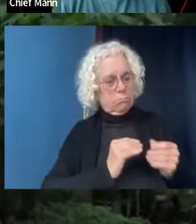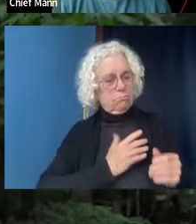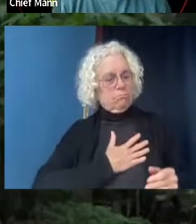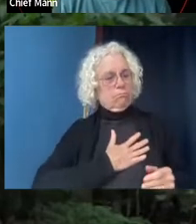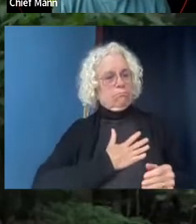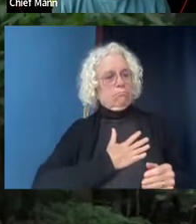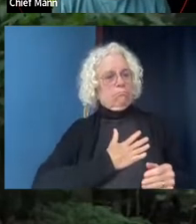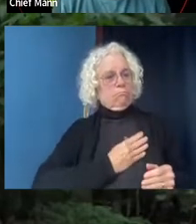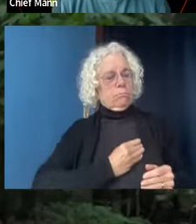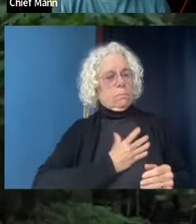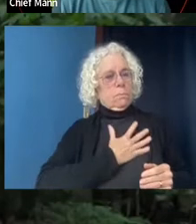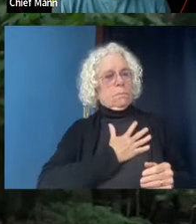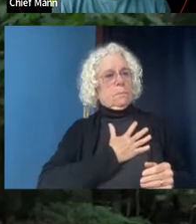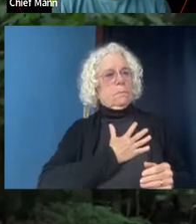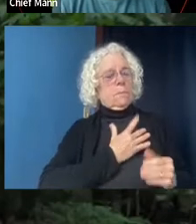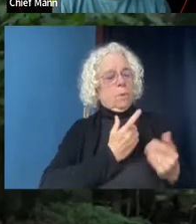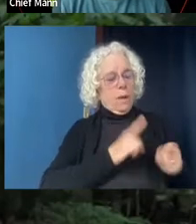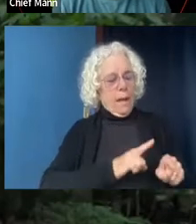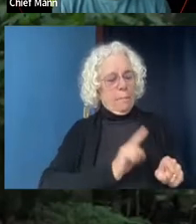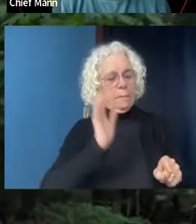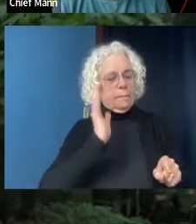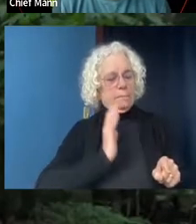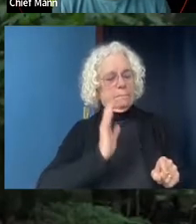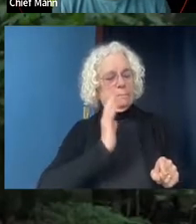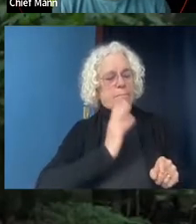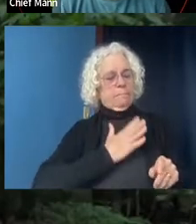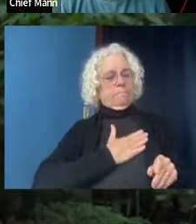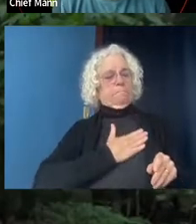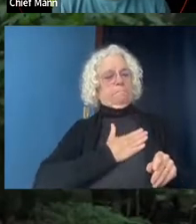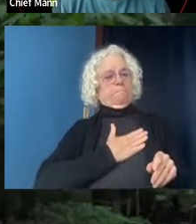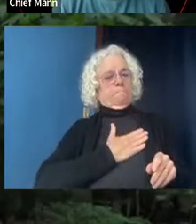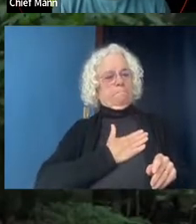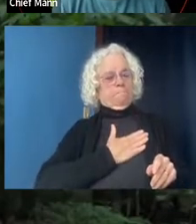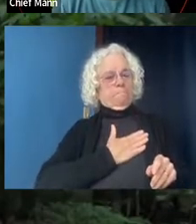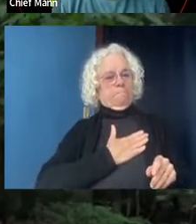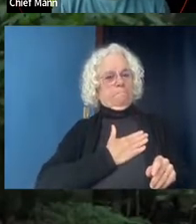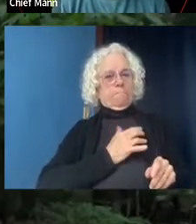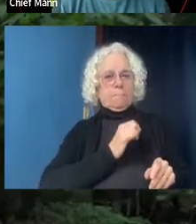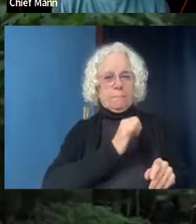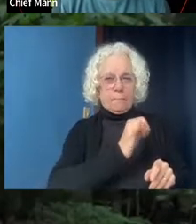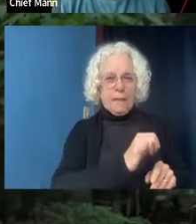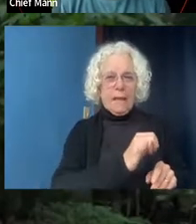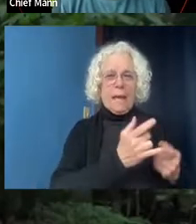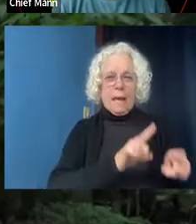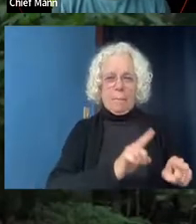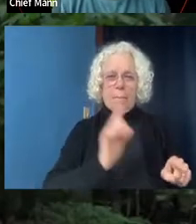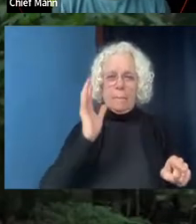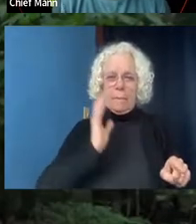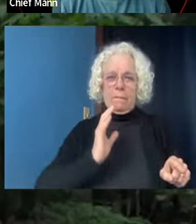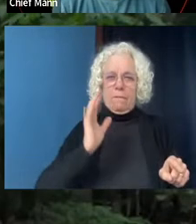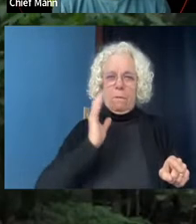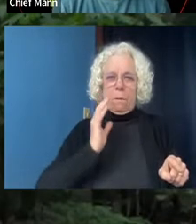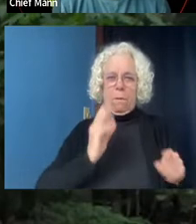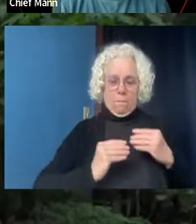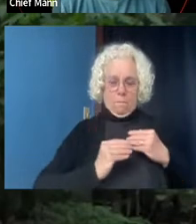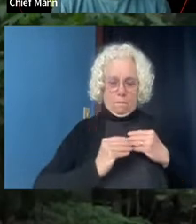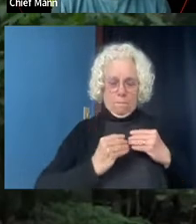you know, from our past, you know, in the present time, and then into the future.